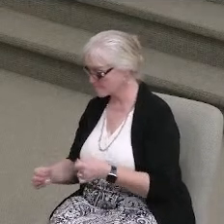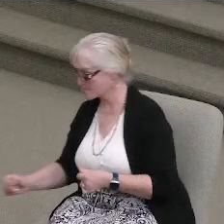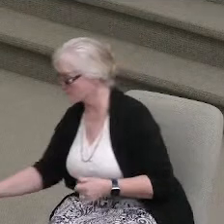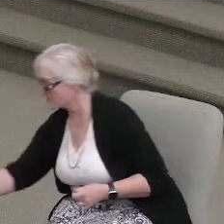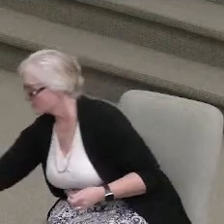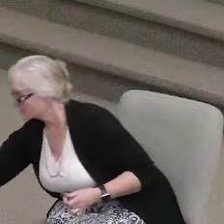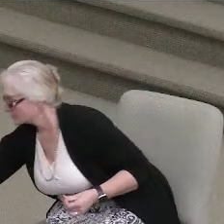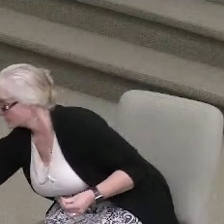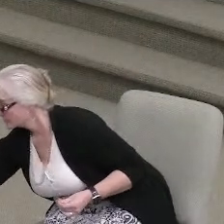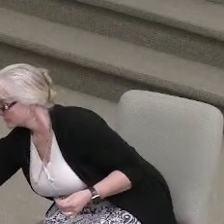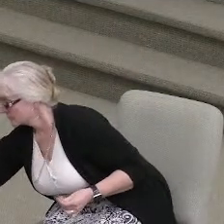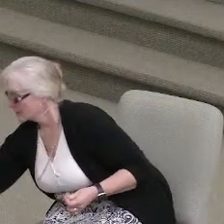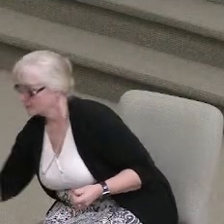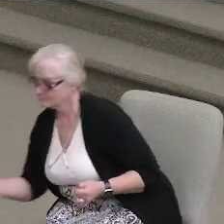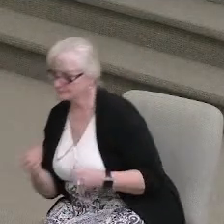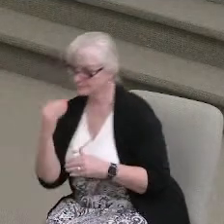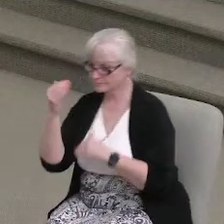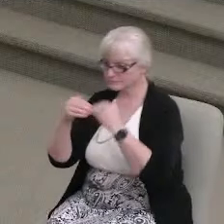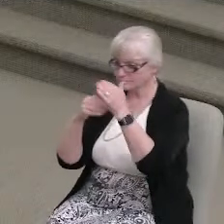powers, above all